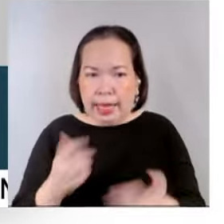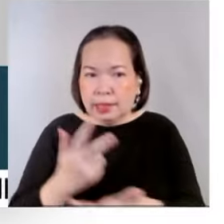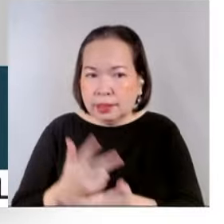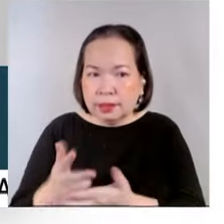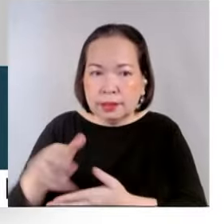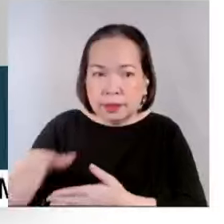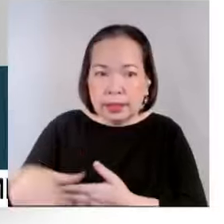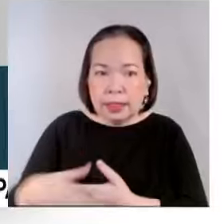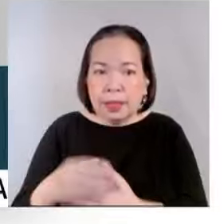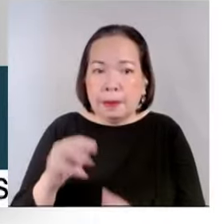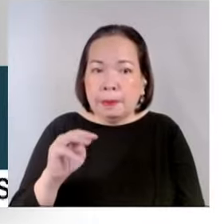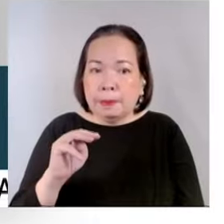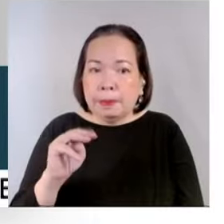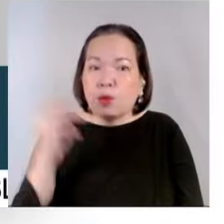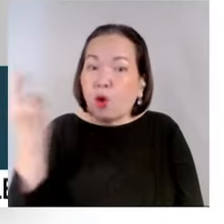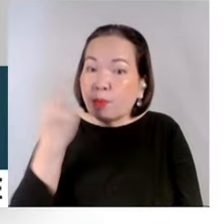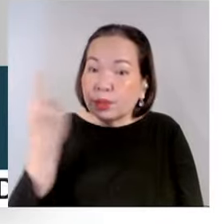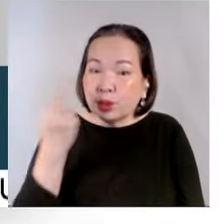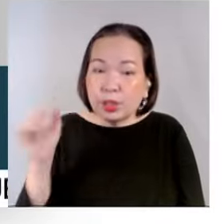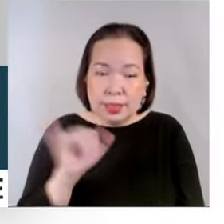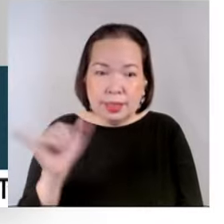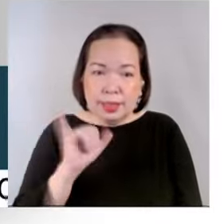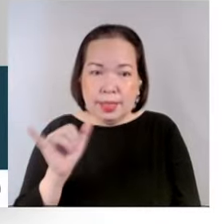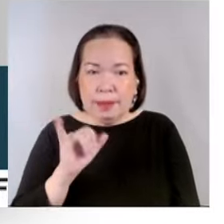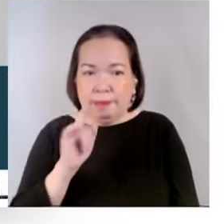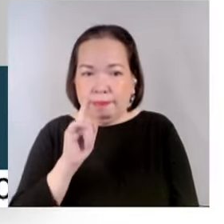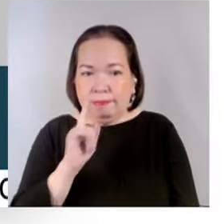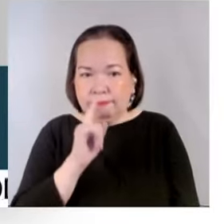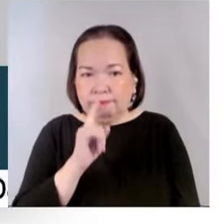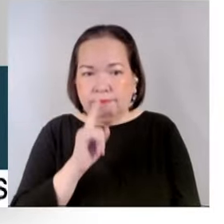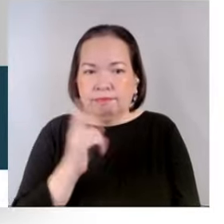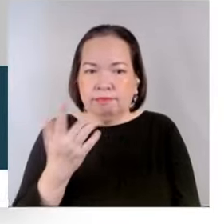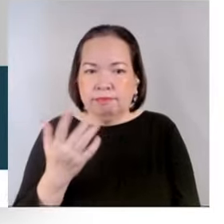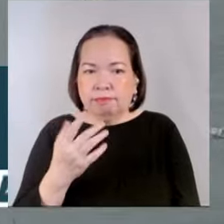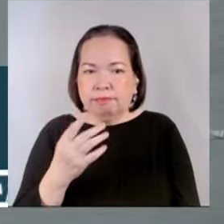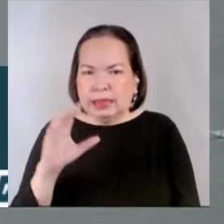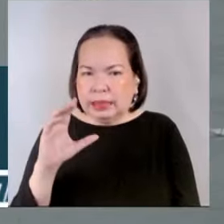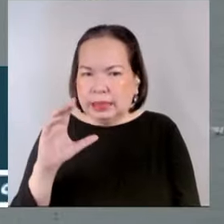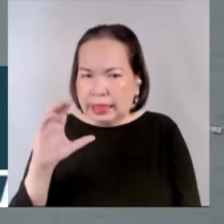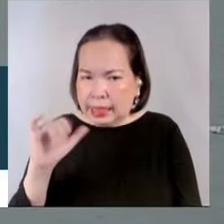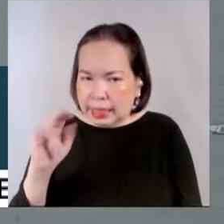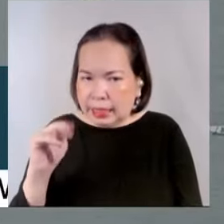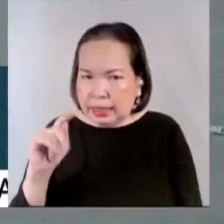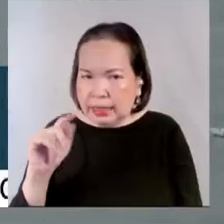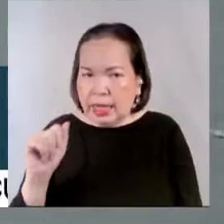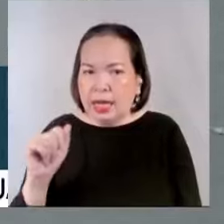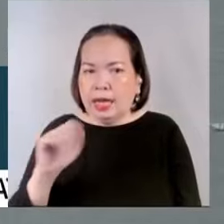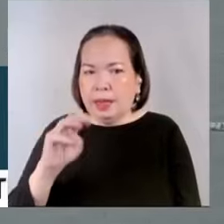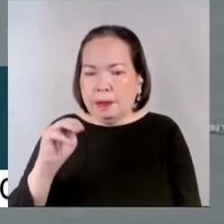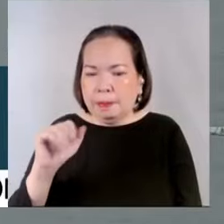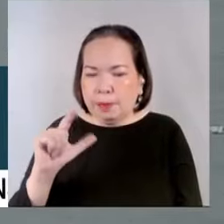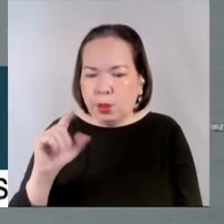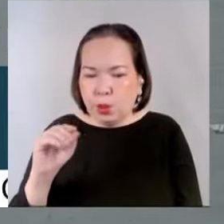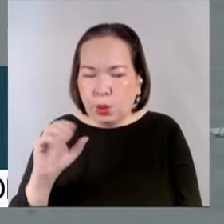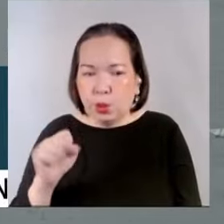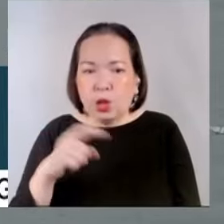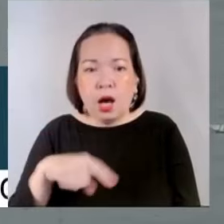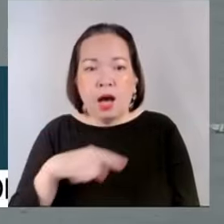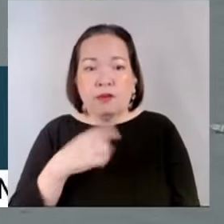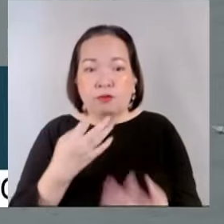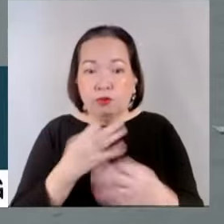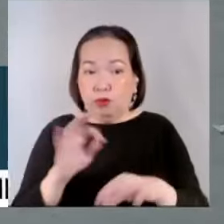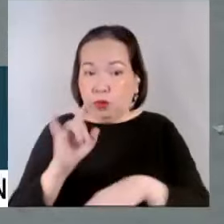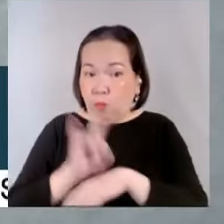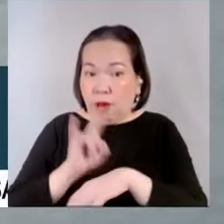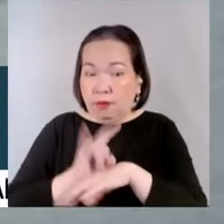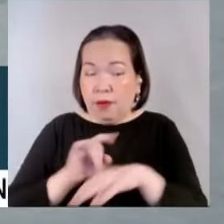East, Manila, Cainta, Galleria, Malolos, and other locations. Free access to Wi-Fi and charging